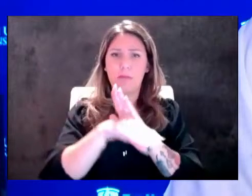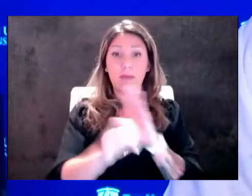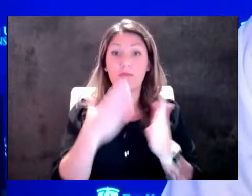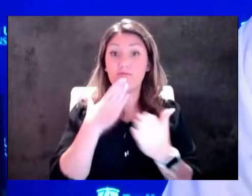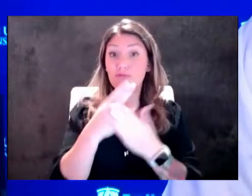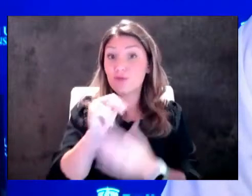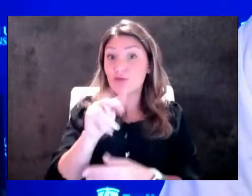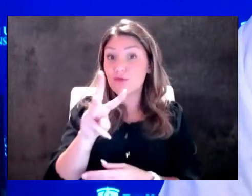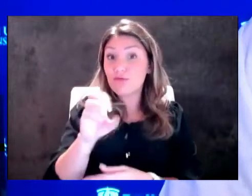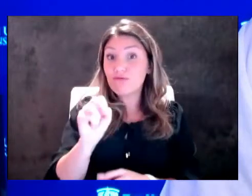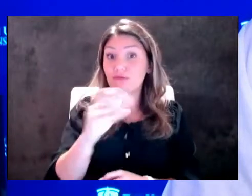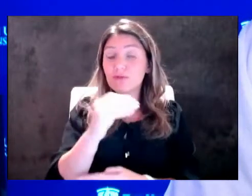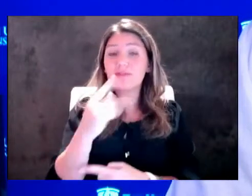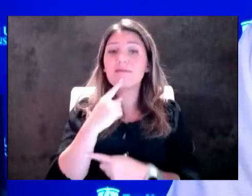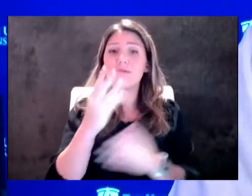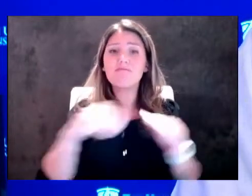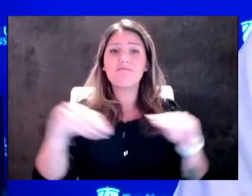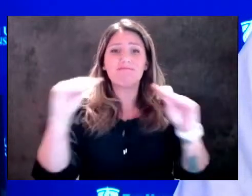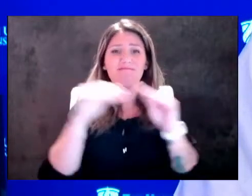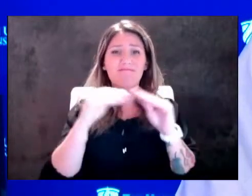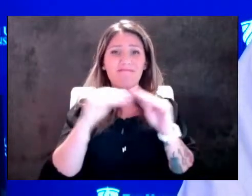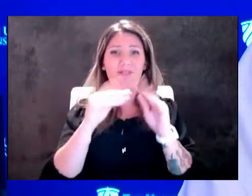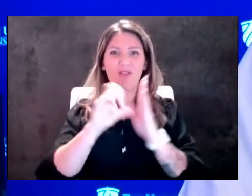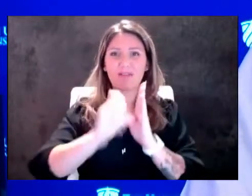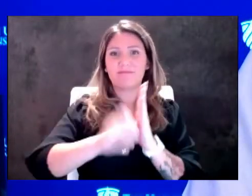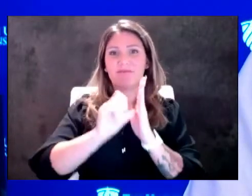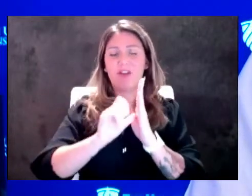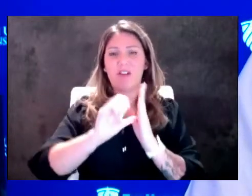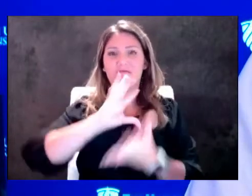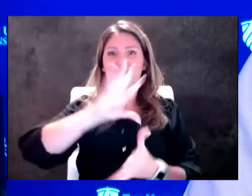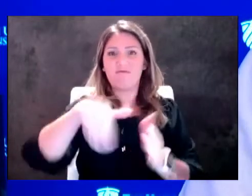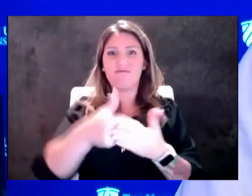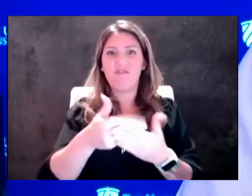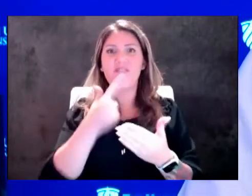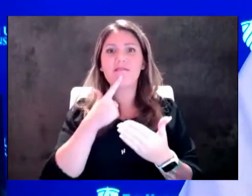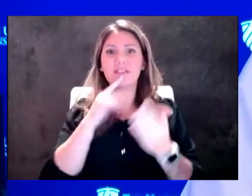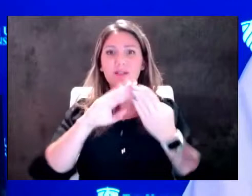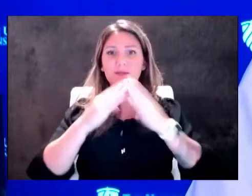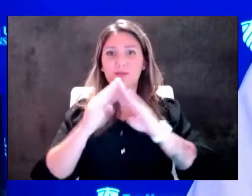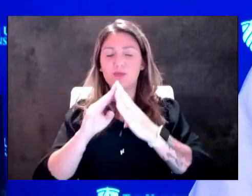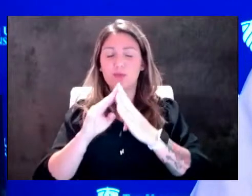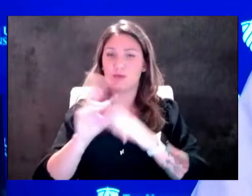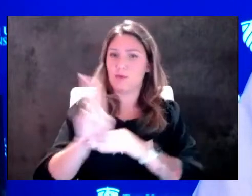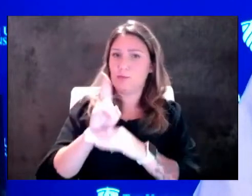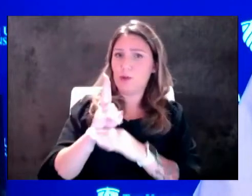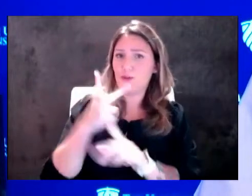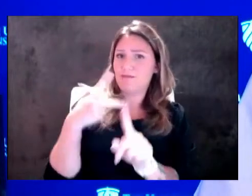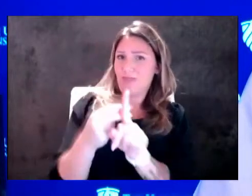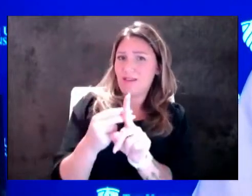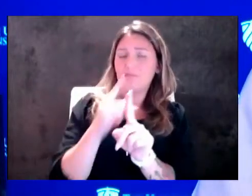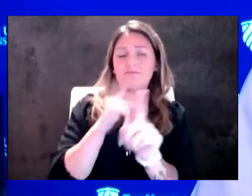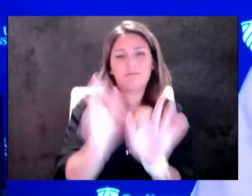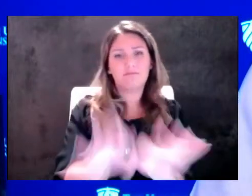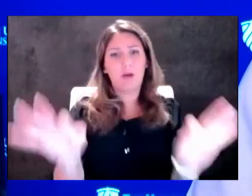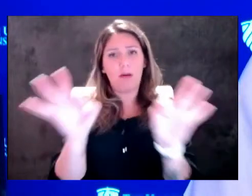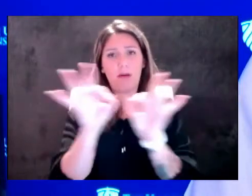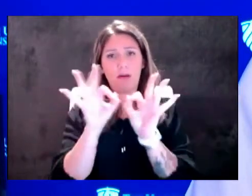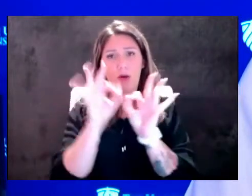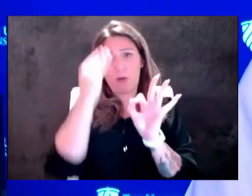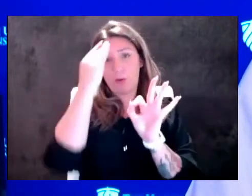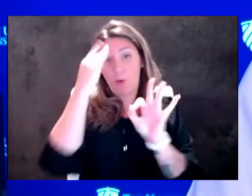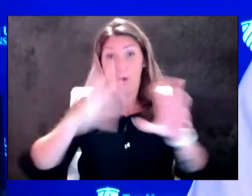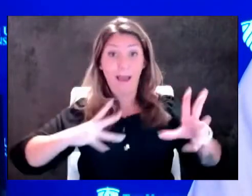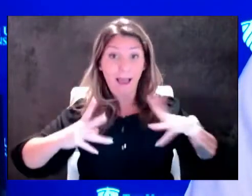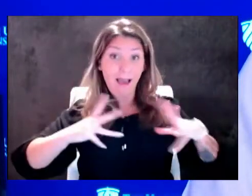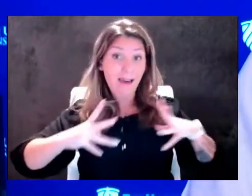even more impetus for us to overall as a community jump on the vaccination. So because we know that there are holiday seasons coming up,